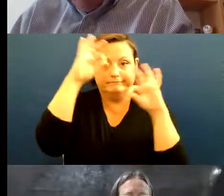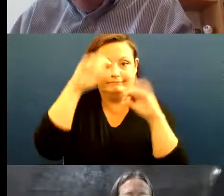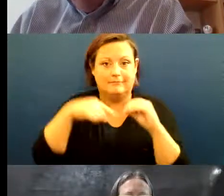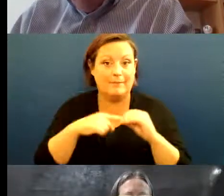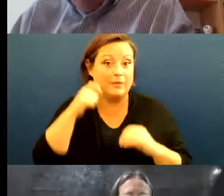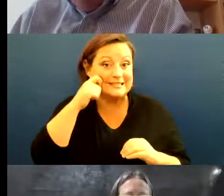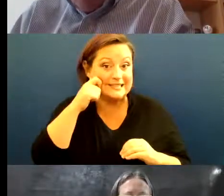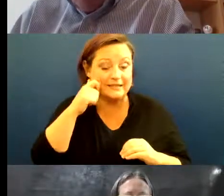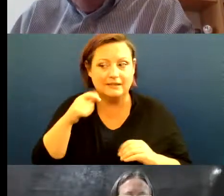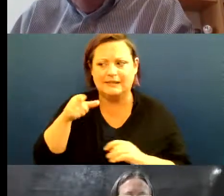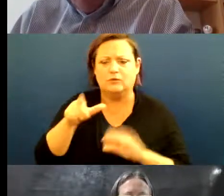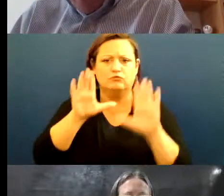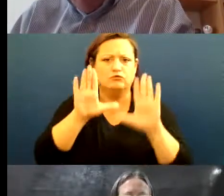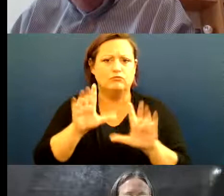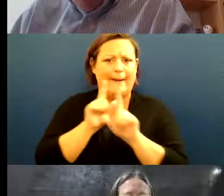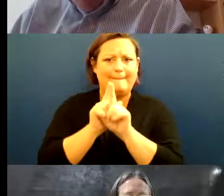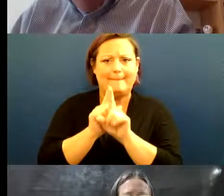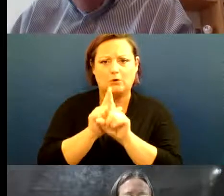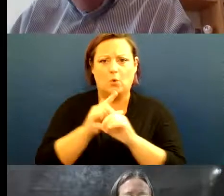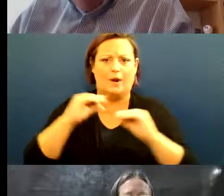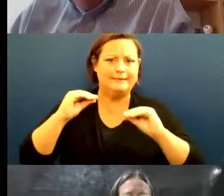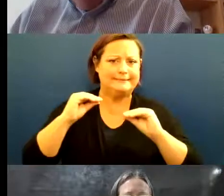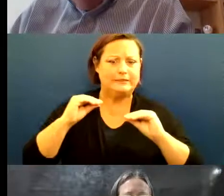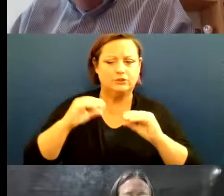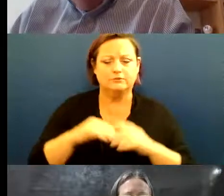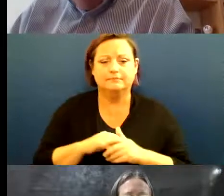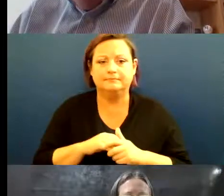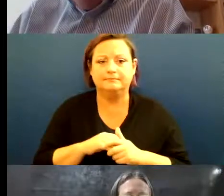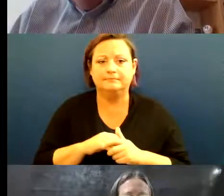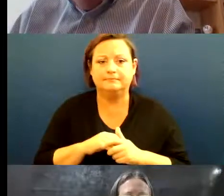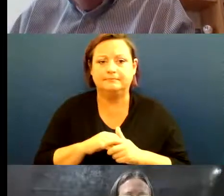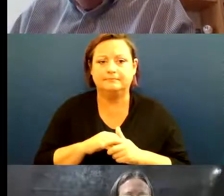great mentor and teacher. And